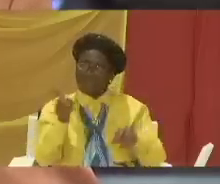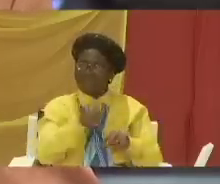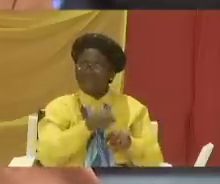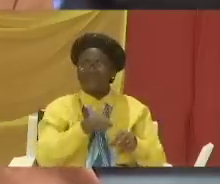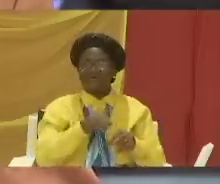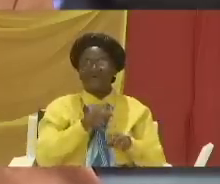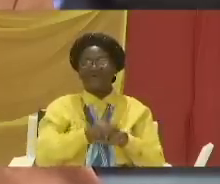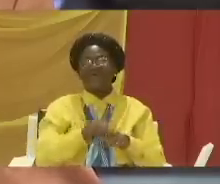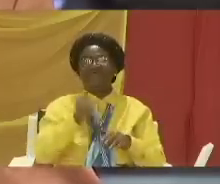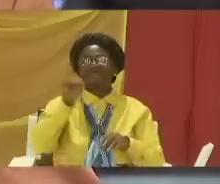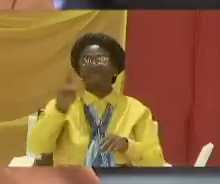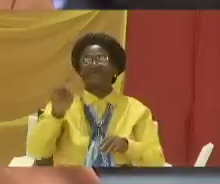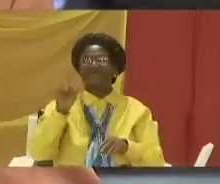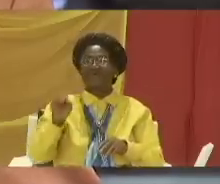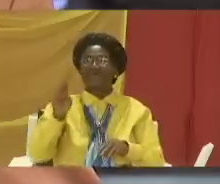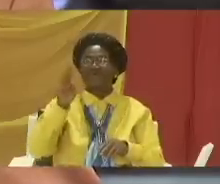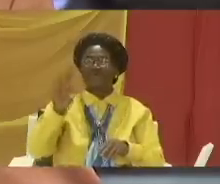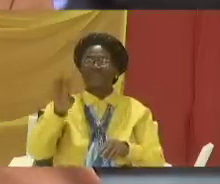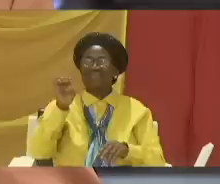Yes, sir.